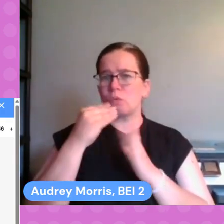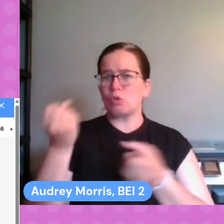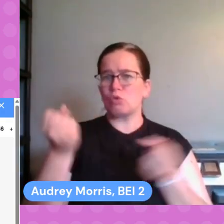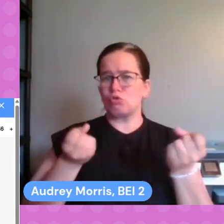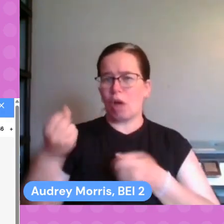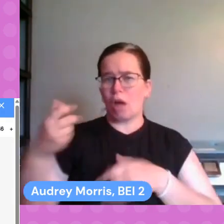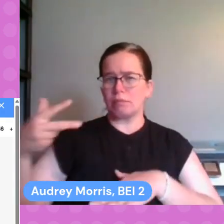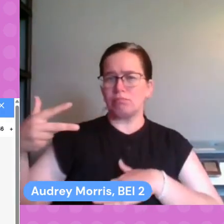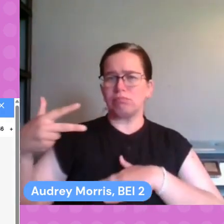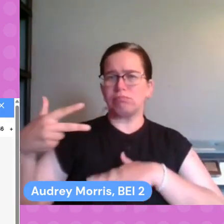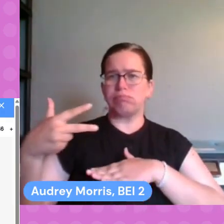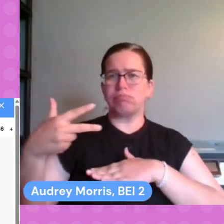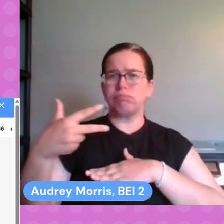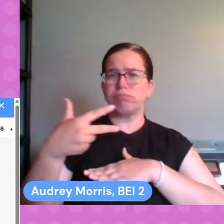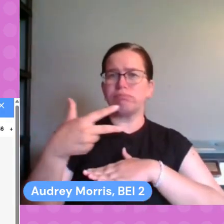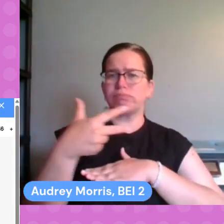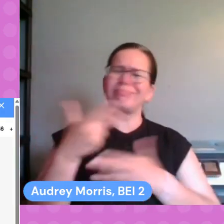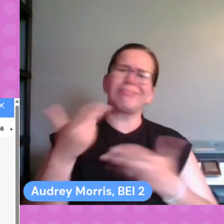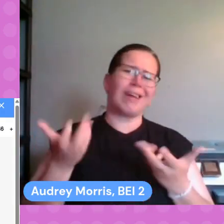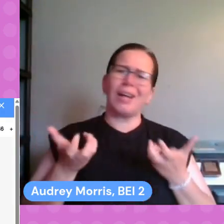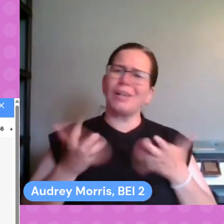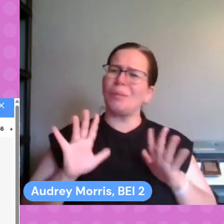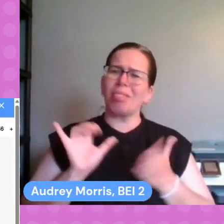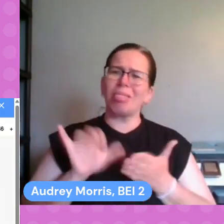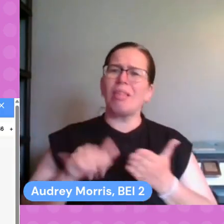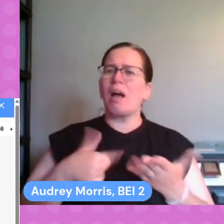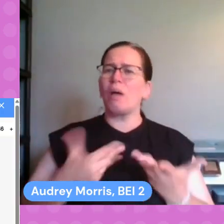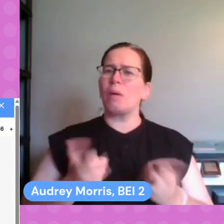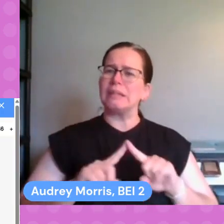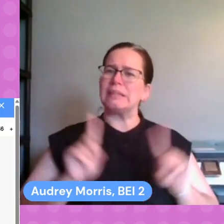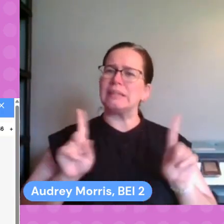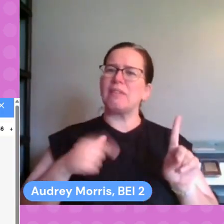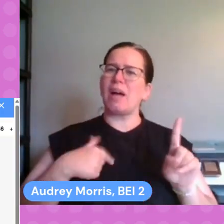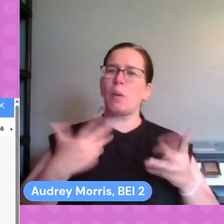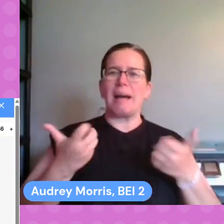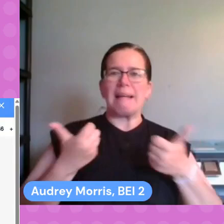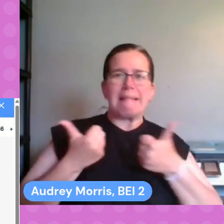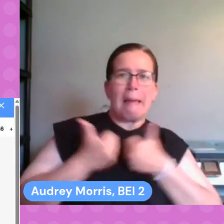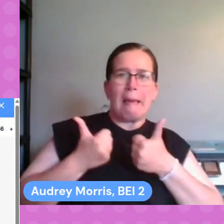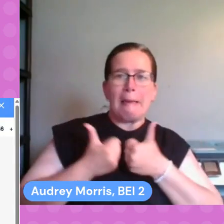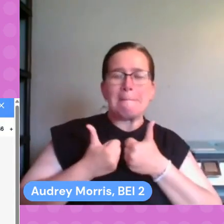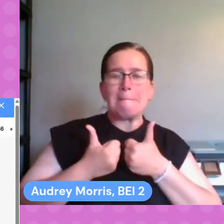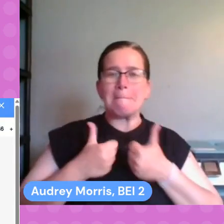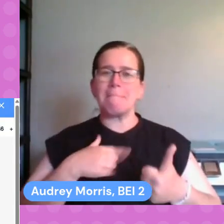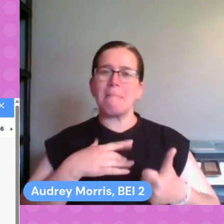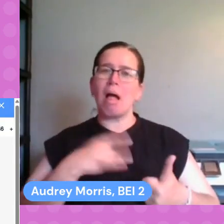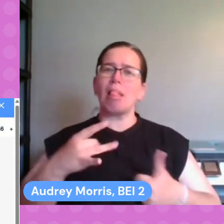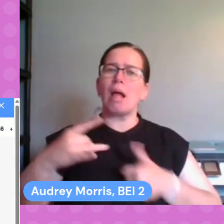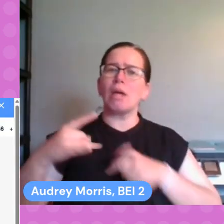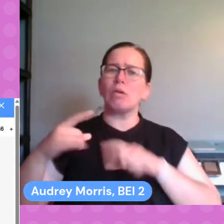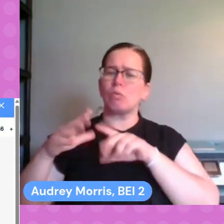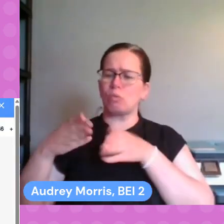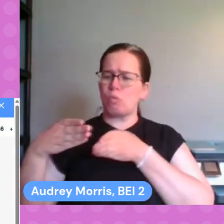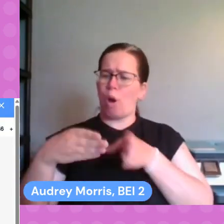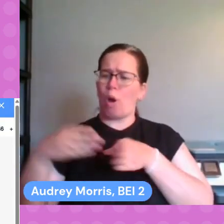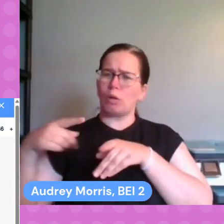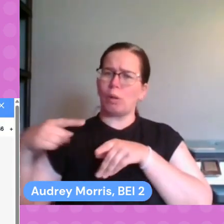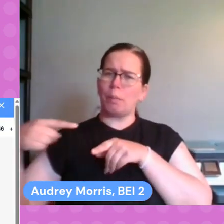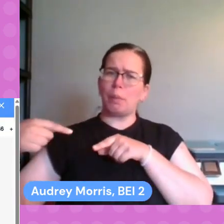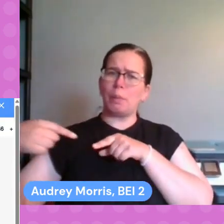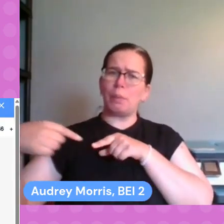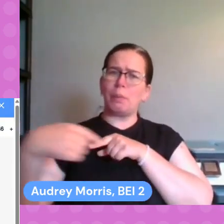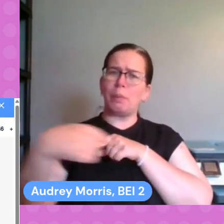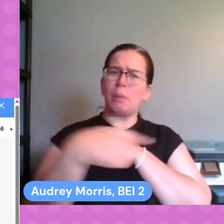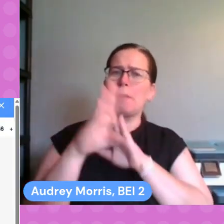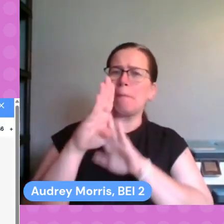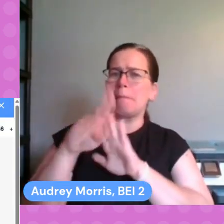but I didn't want to make a food truck. I wanted something different. I wanted to make a game, but I really like this scrolling road here. I added some backdrops. I